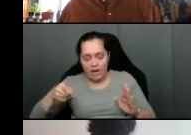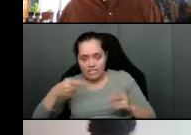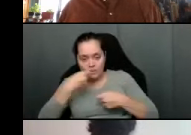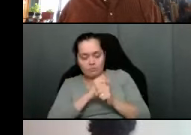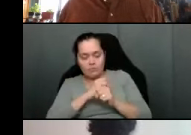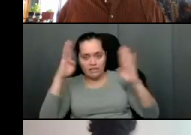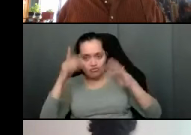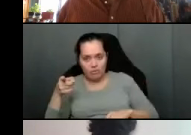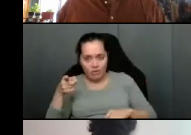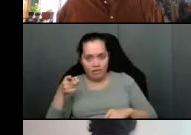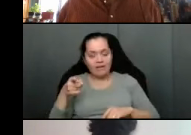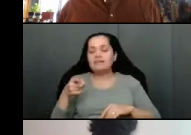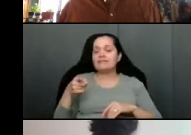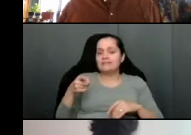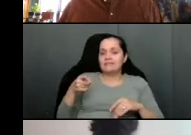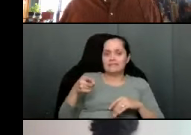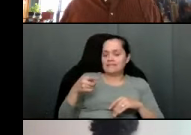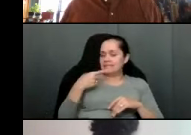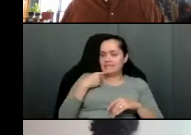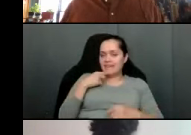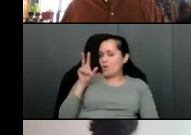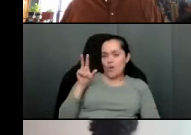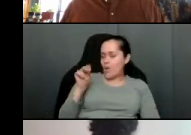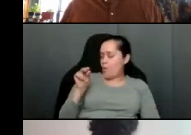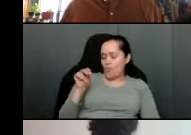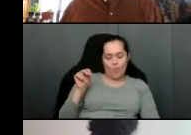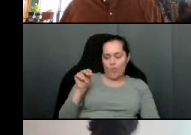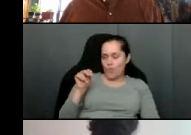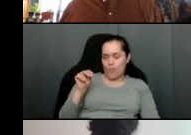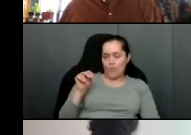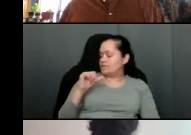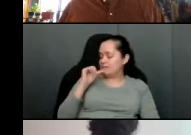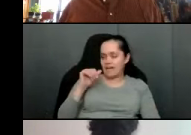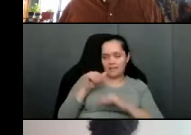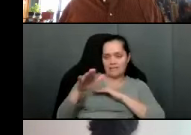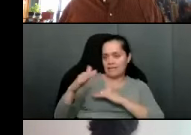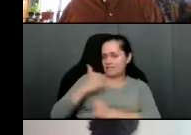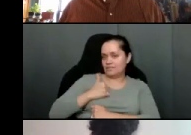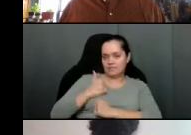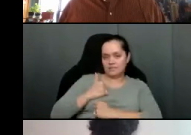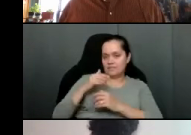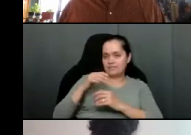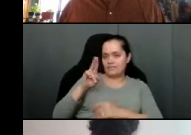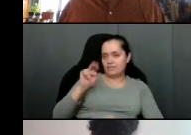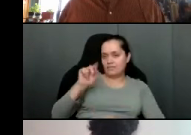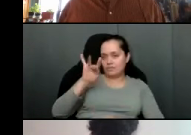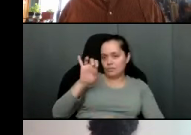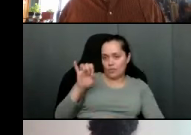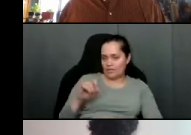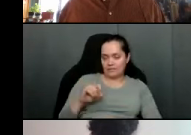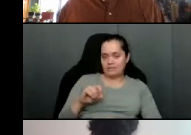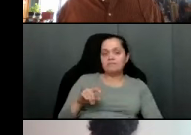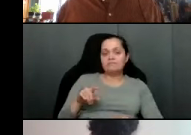trouble were likely to say, no, we should not send troops to Ukraine.